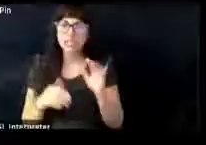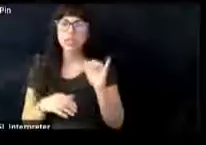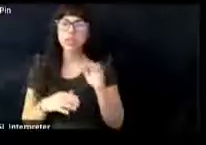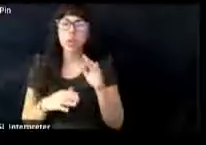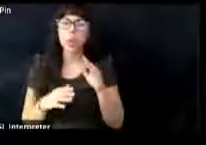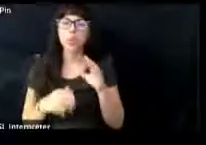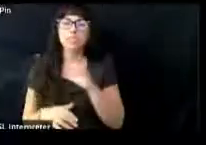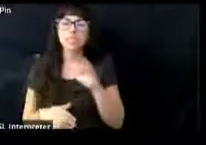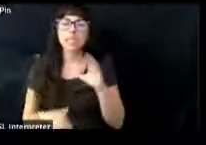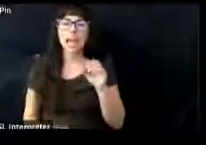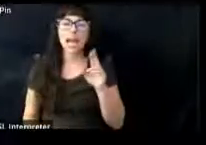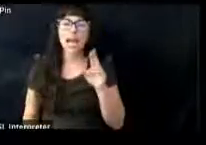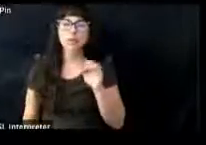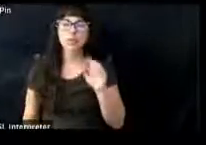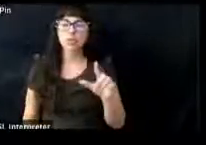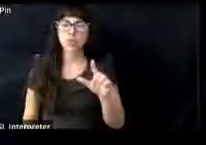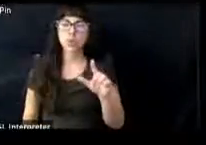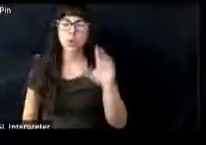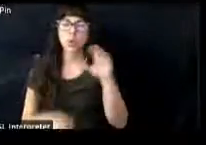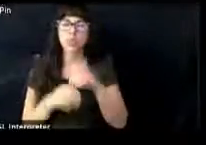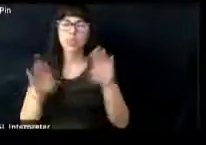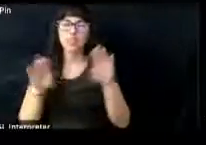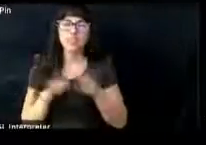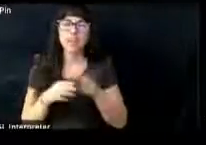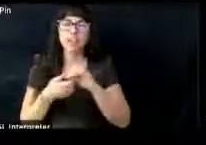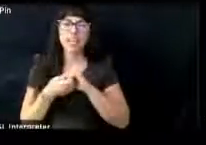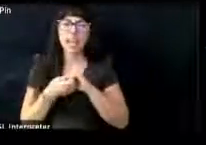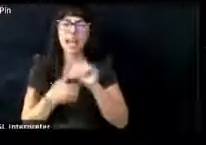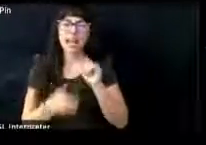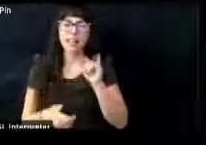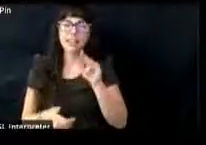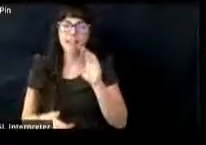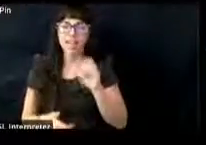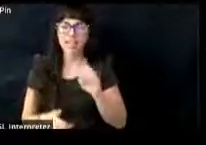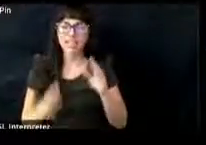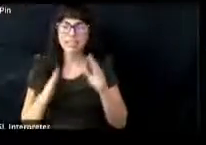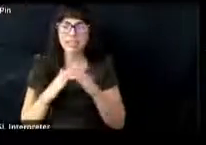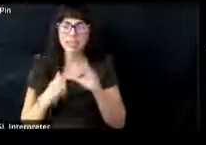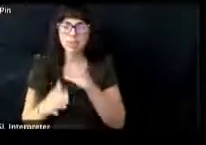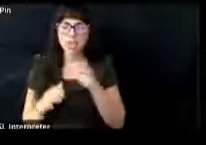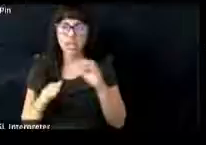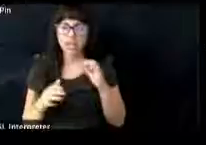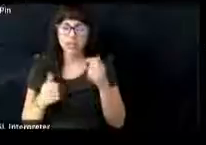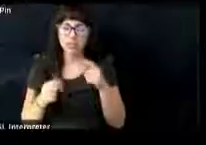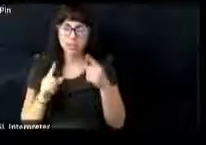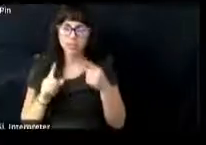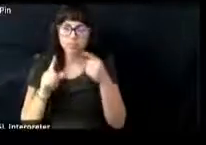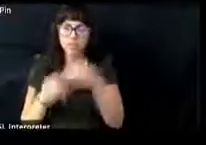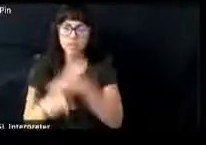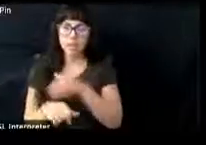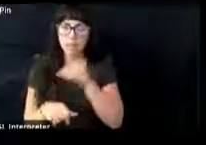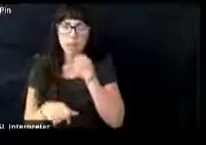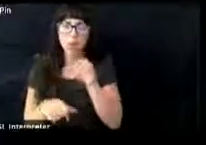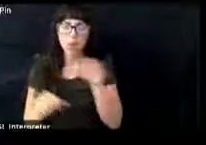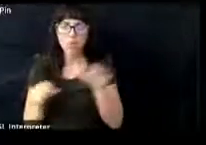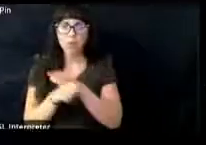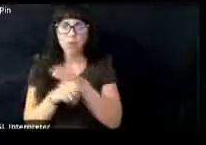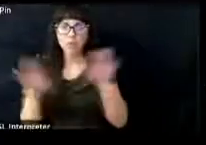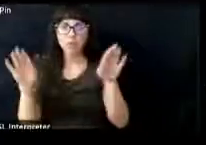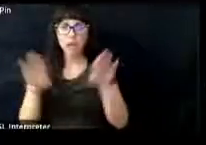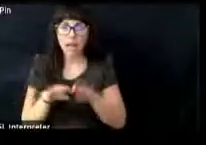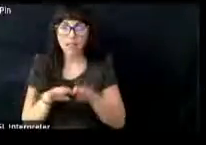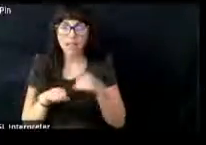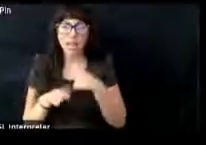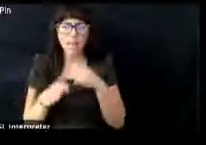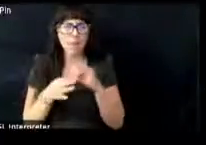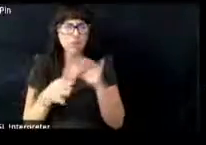Valley Alliance of Neighborhood Councils, which in turn seeks to coordinate the empowerment of the valley as a whole. So I mention this in